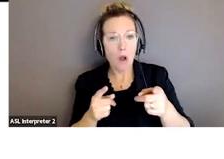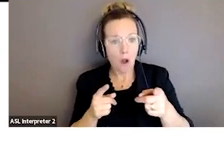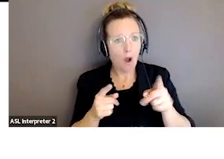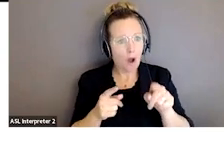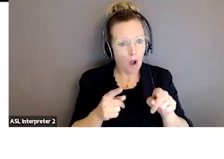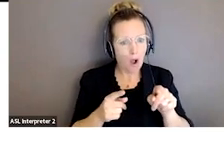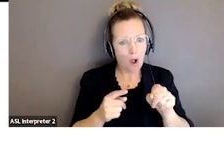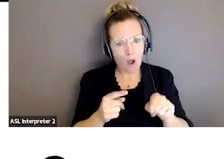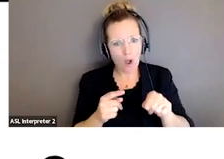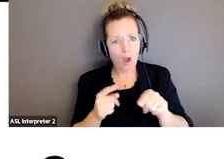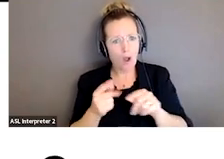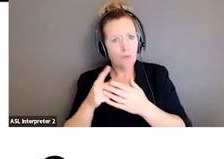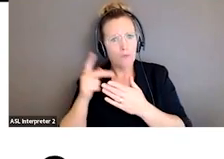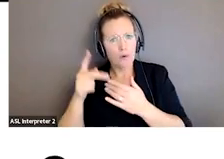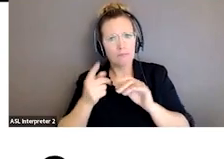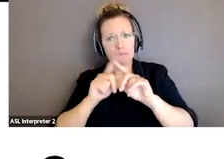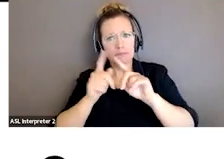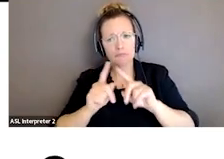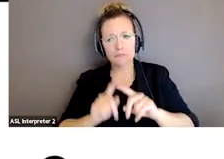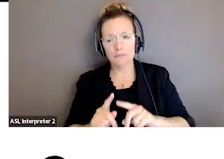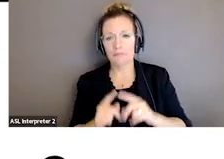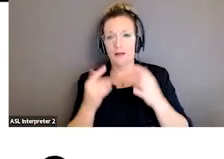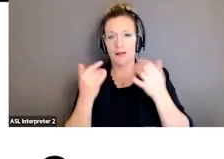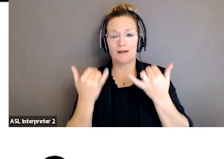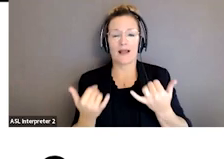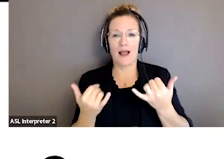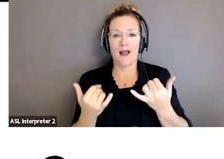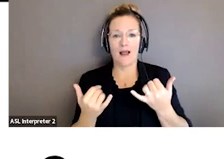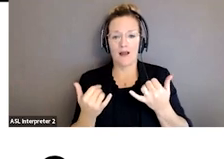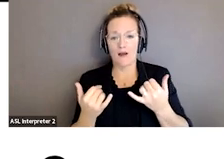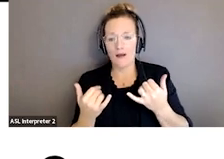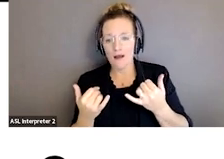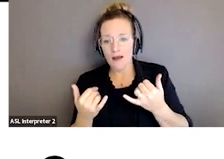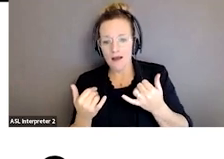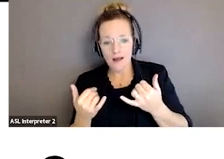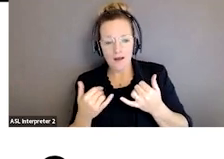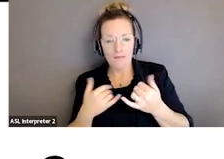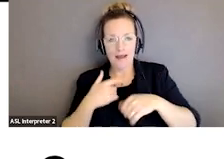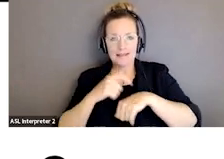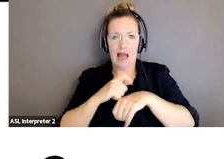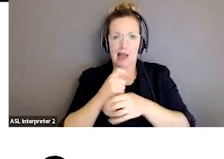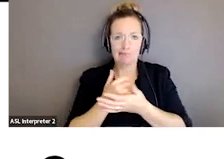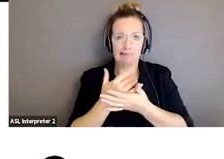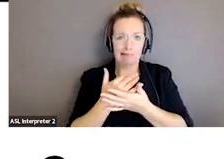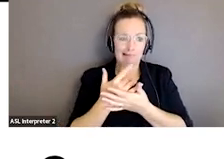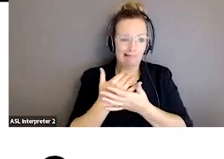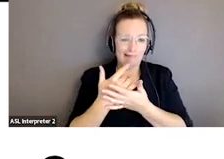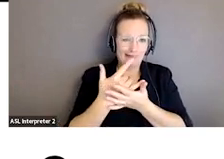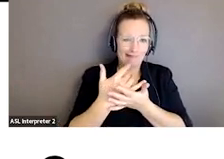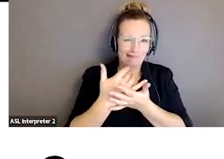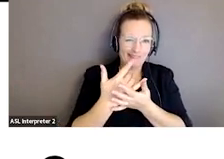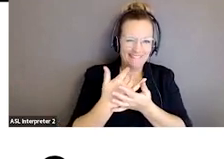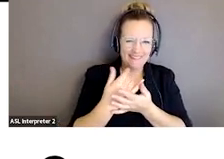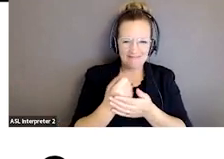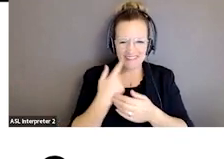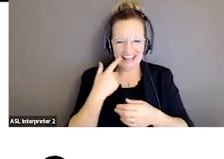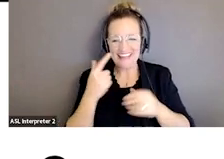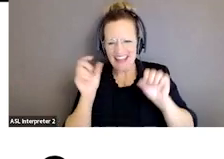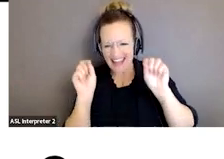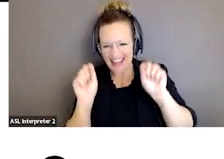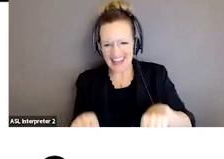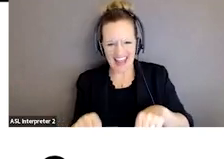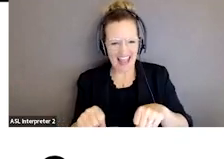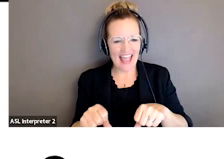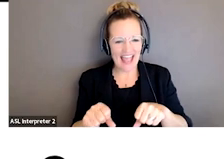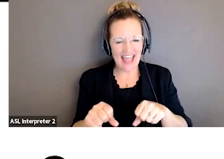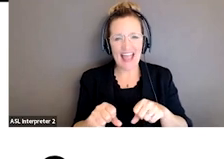different IP funders. And I have exceeded my time by a few minutes, but I think we've managed to put